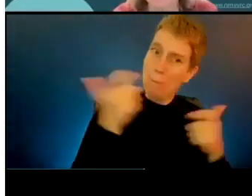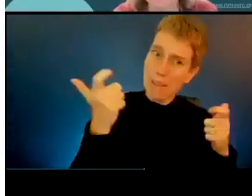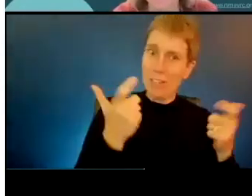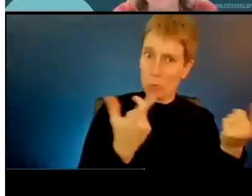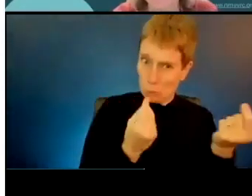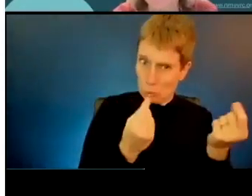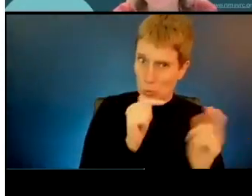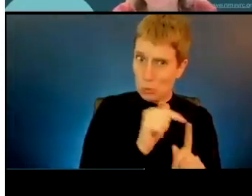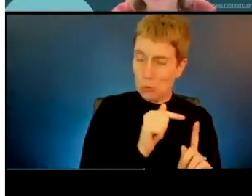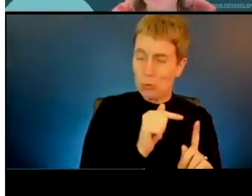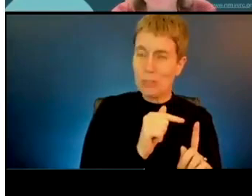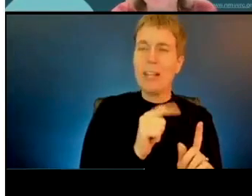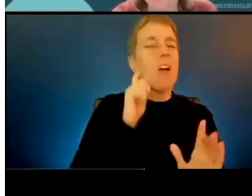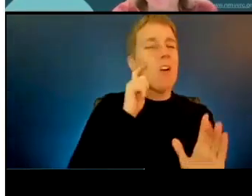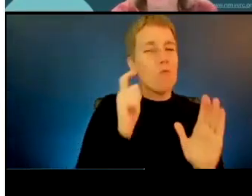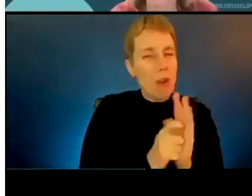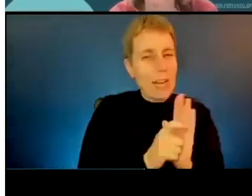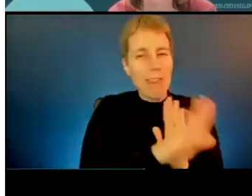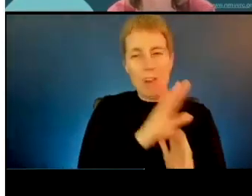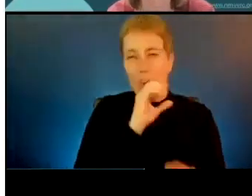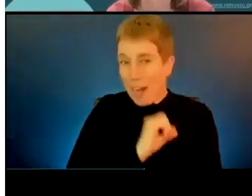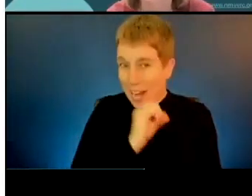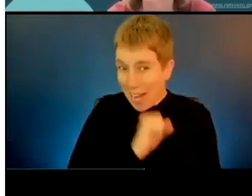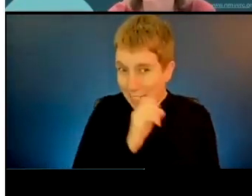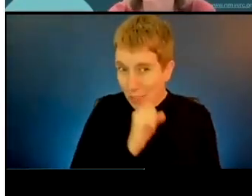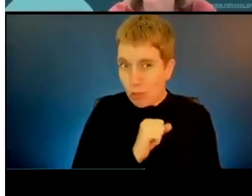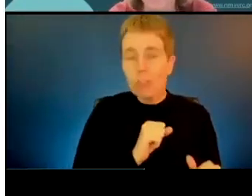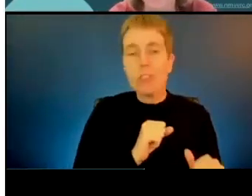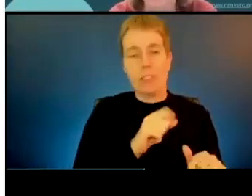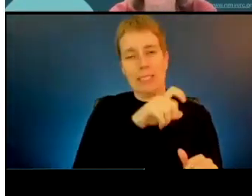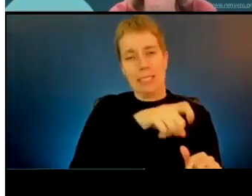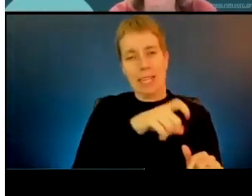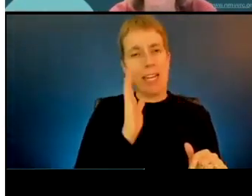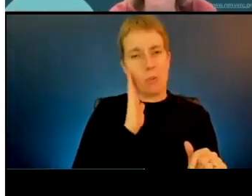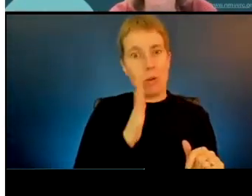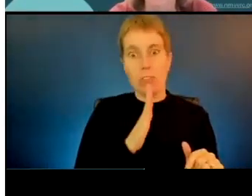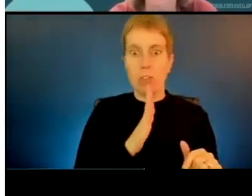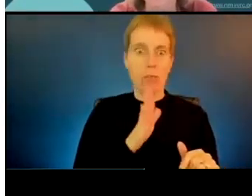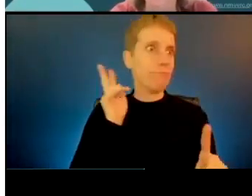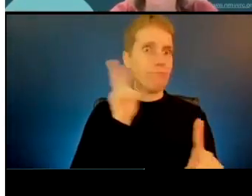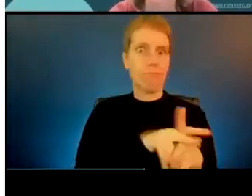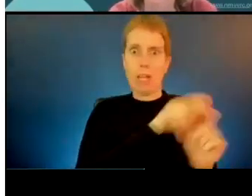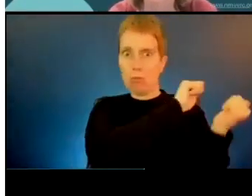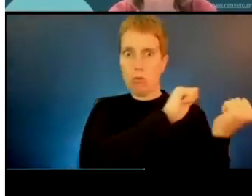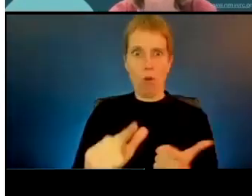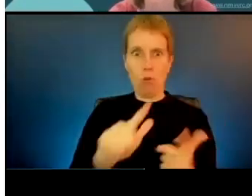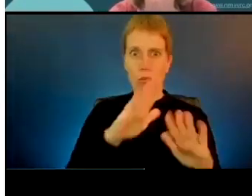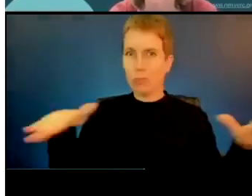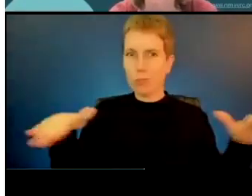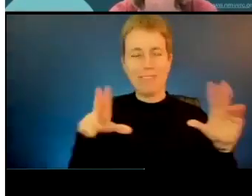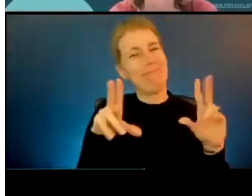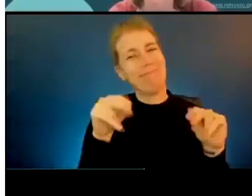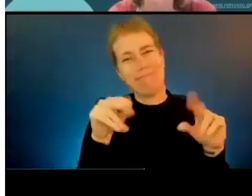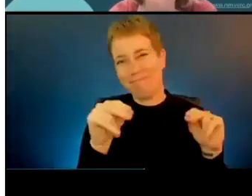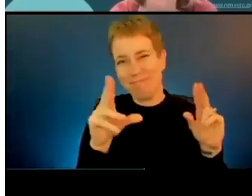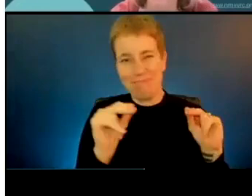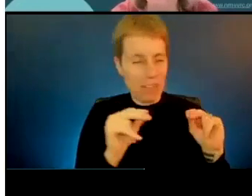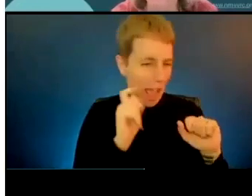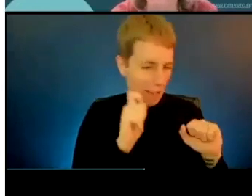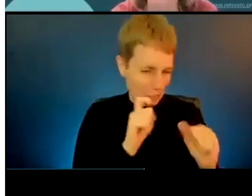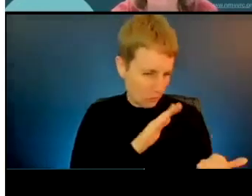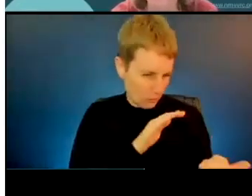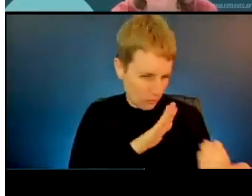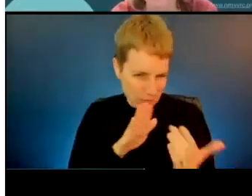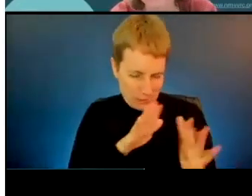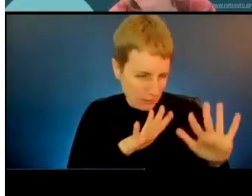of kids vary depending on their age. So it's not, here's the treatment for children. There are going to be different approaches that are important for a younger